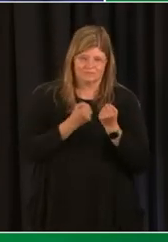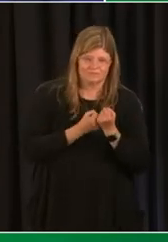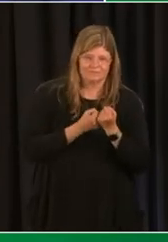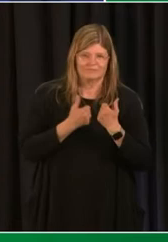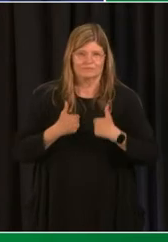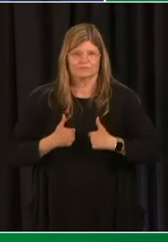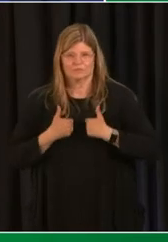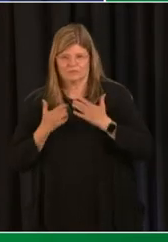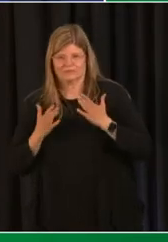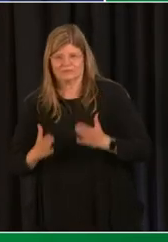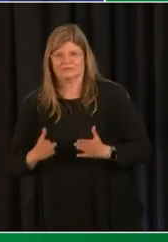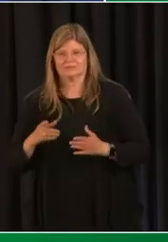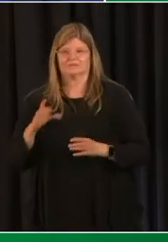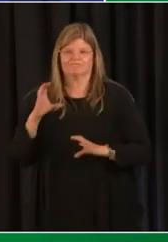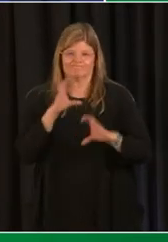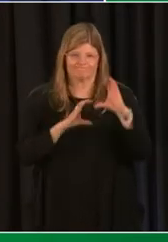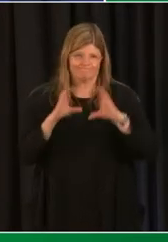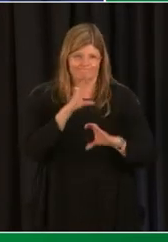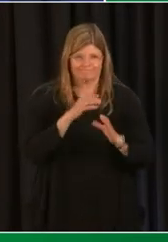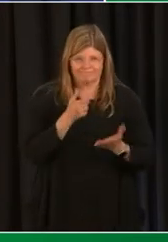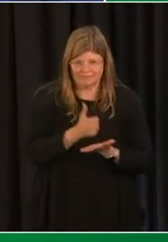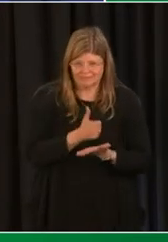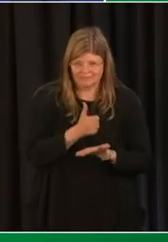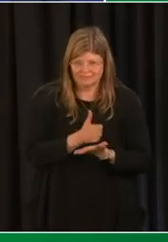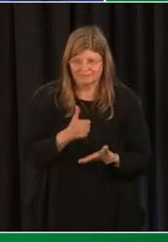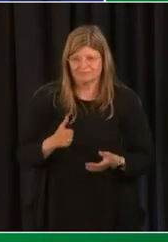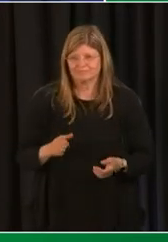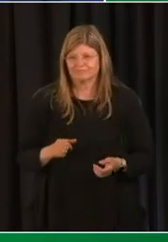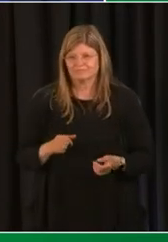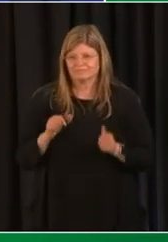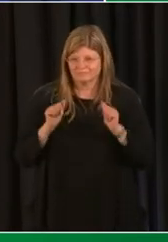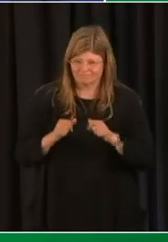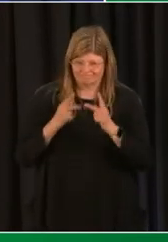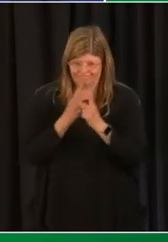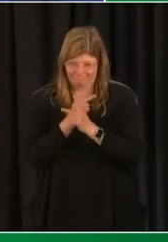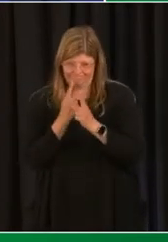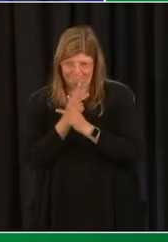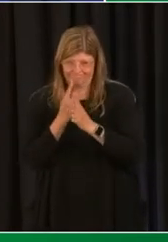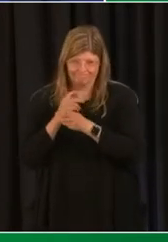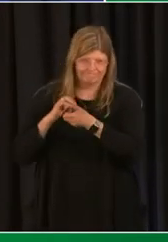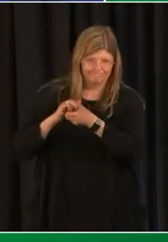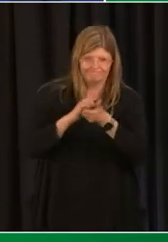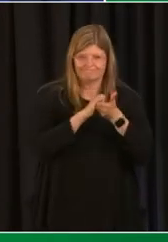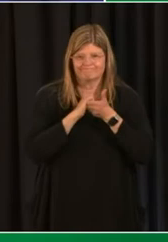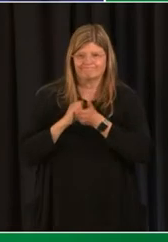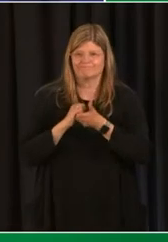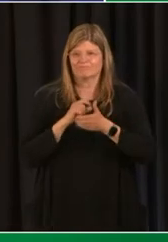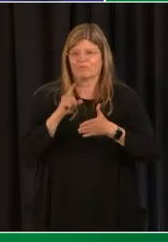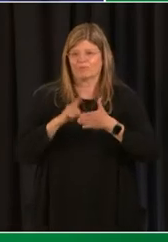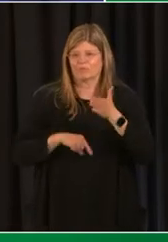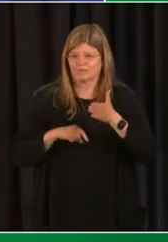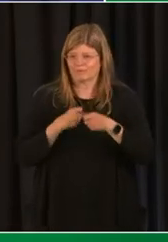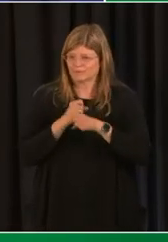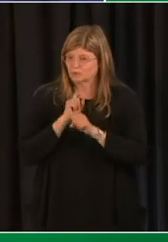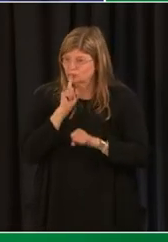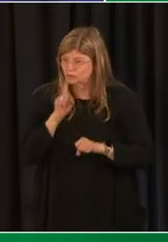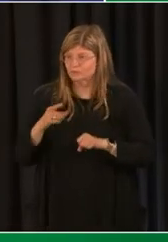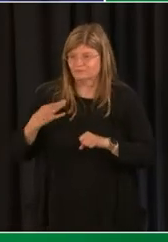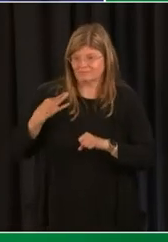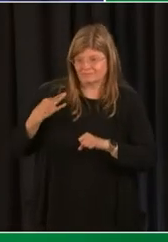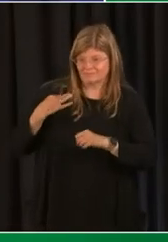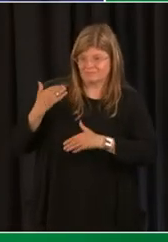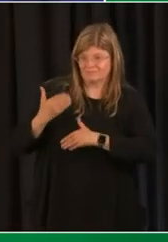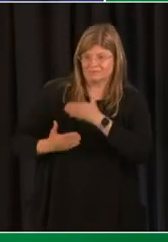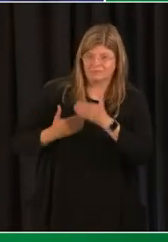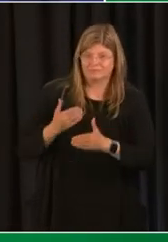their tenants to seek that assistance, we can figure out some ways to partner and be sure that we're making that application process